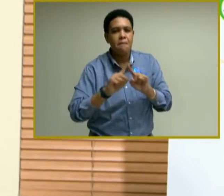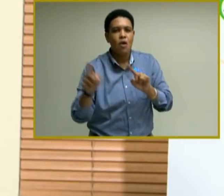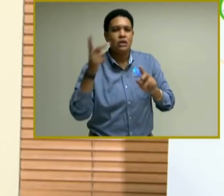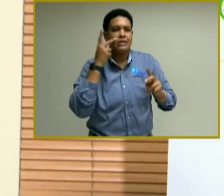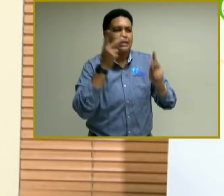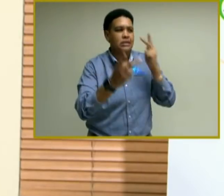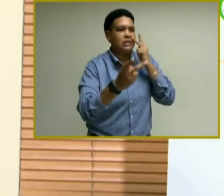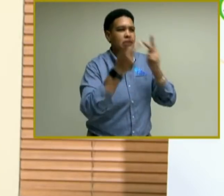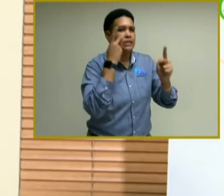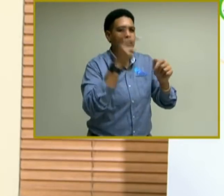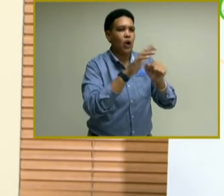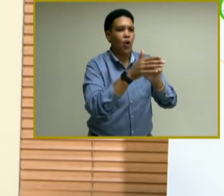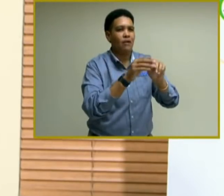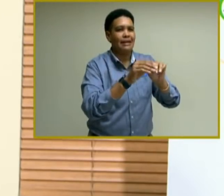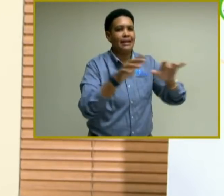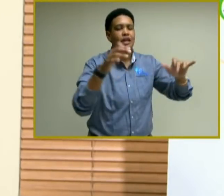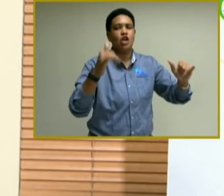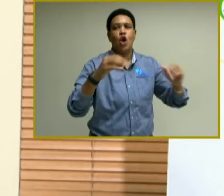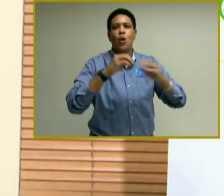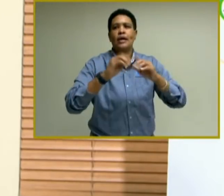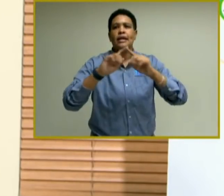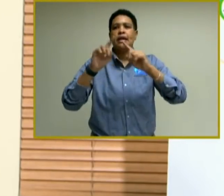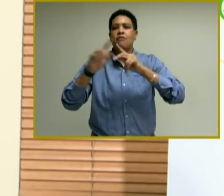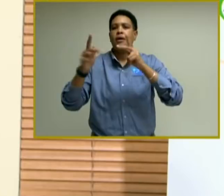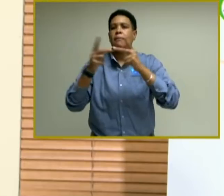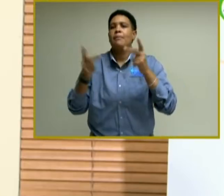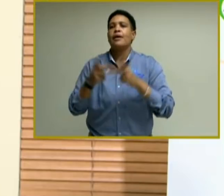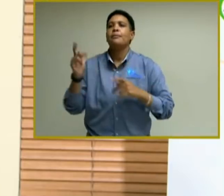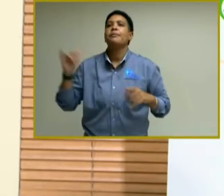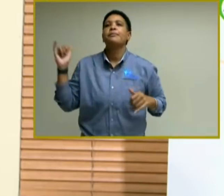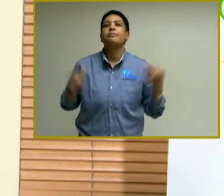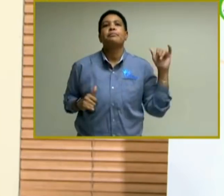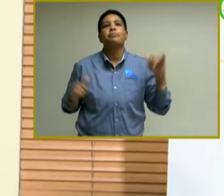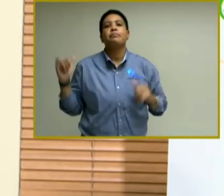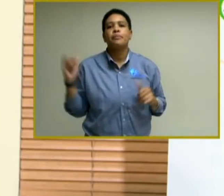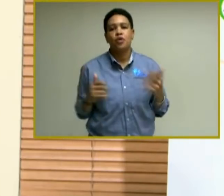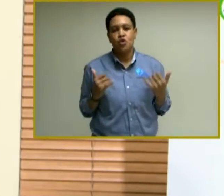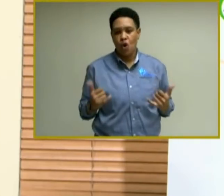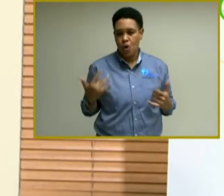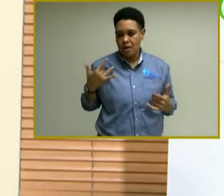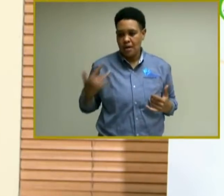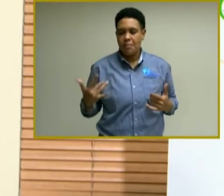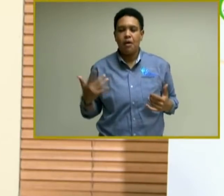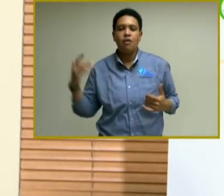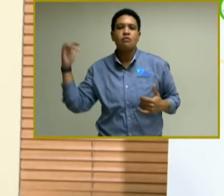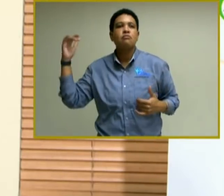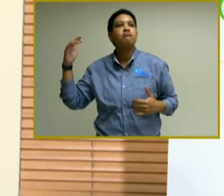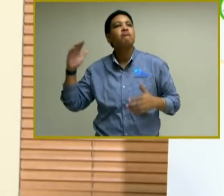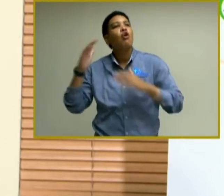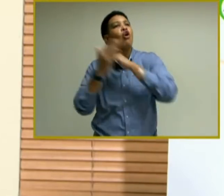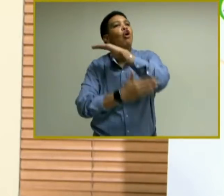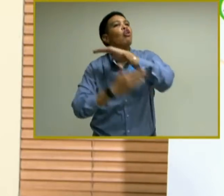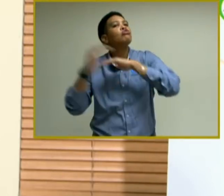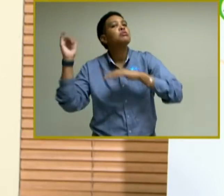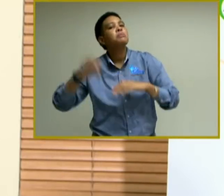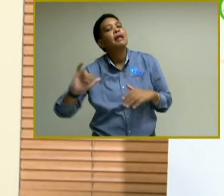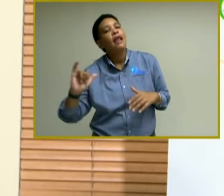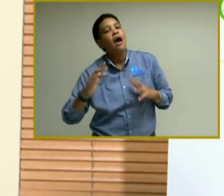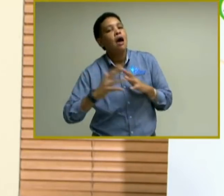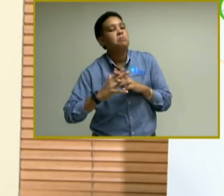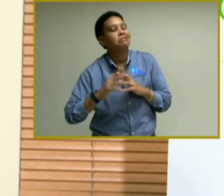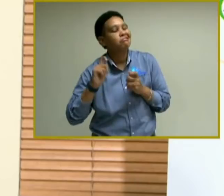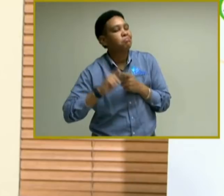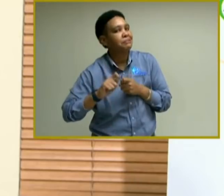of COVID now in markets where persons are coming in, the typical markets linked to us, North America in